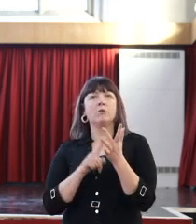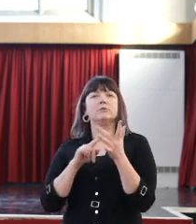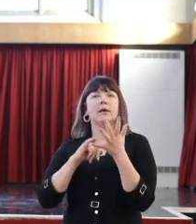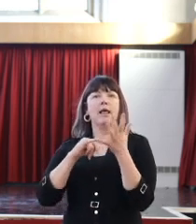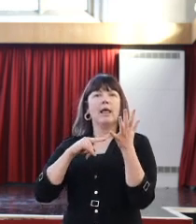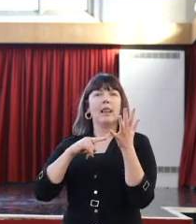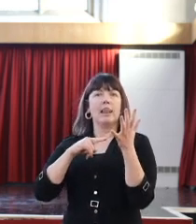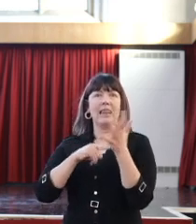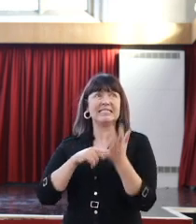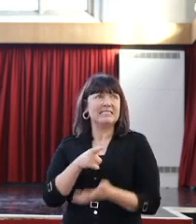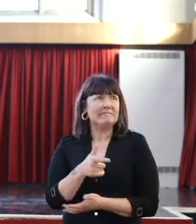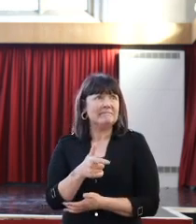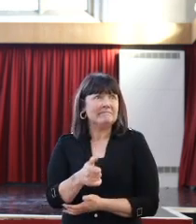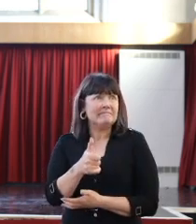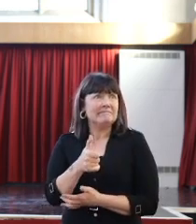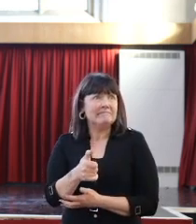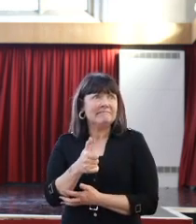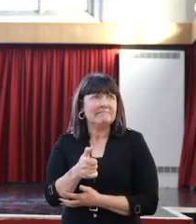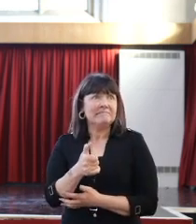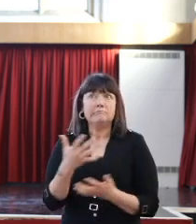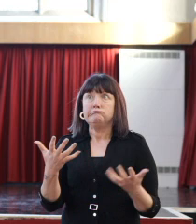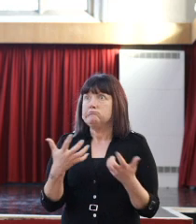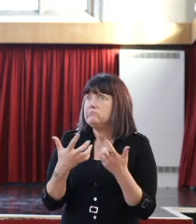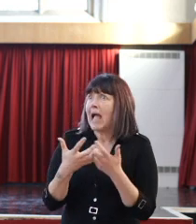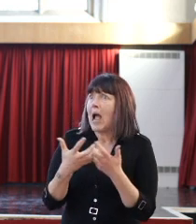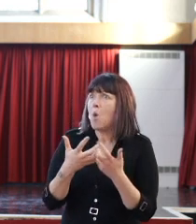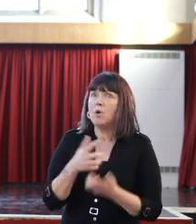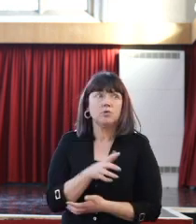not, because it's not going to play. How do I do this?